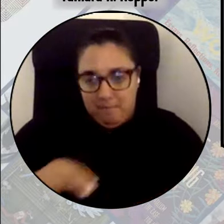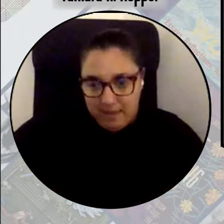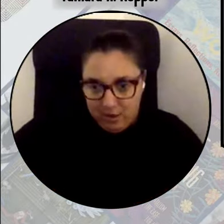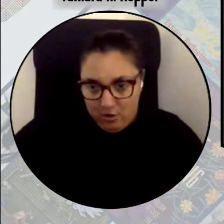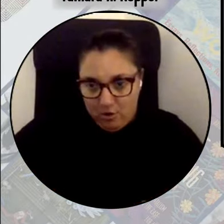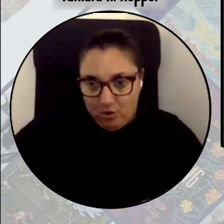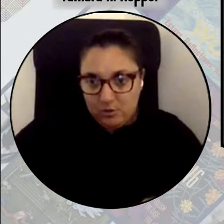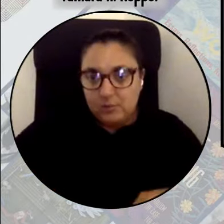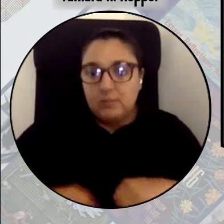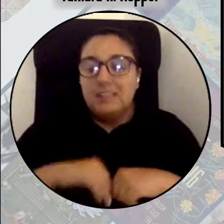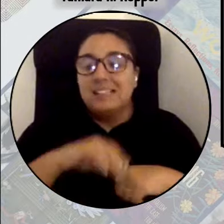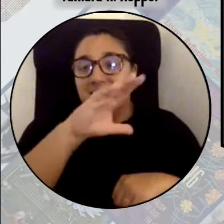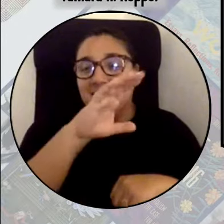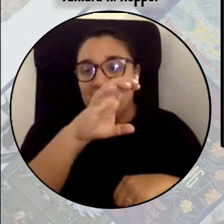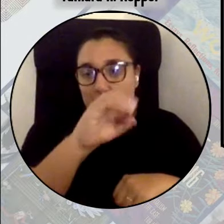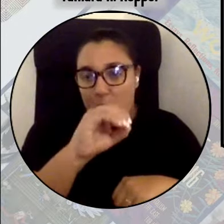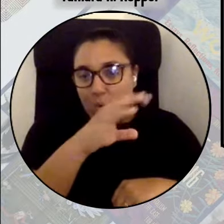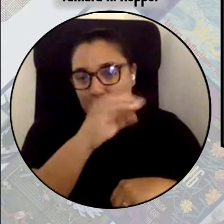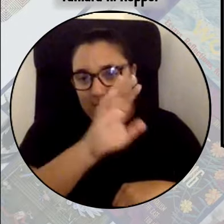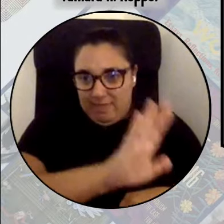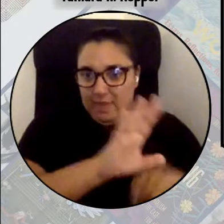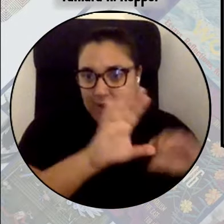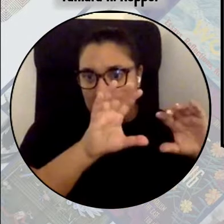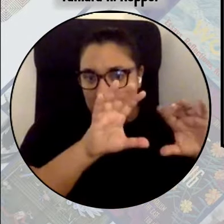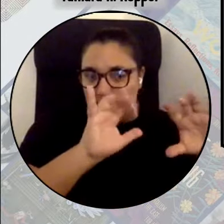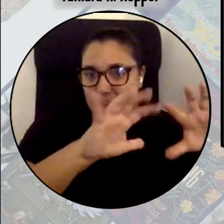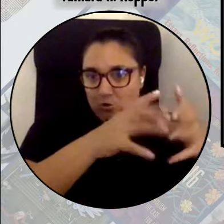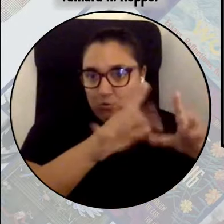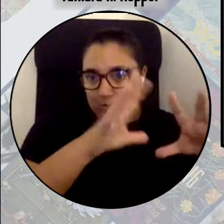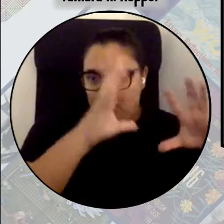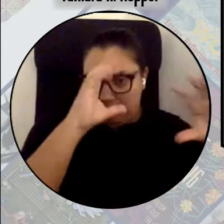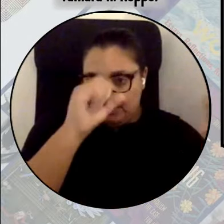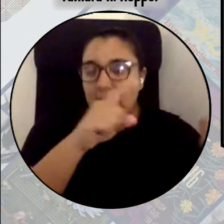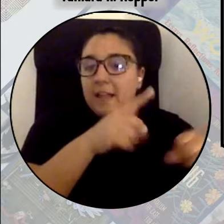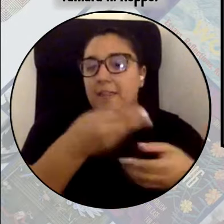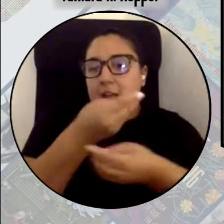president, right? And they put out this statement